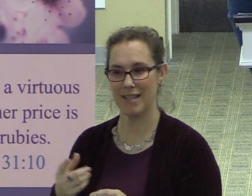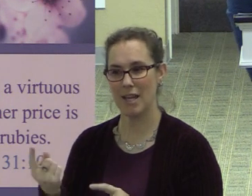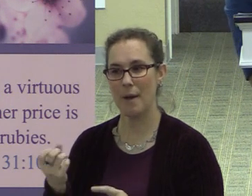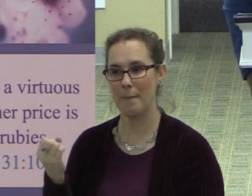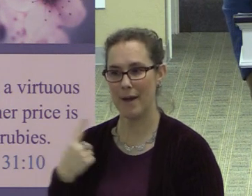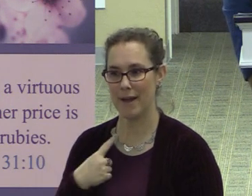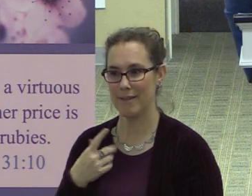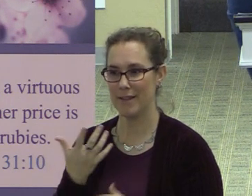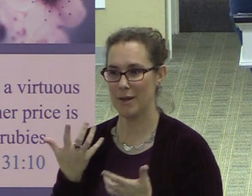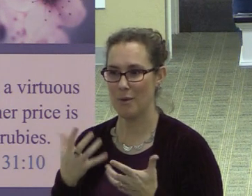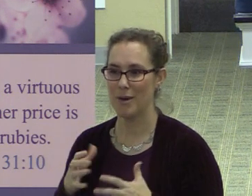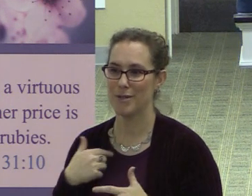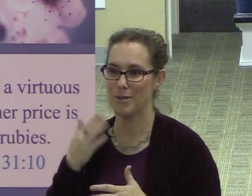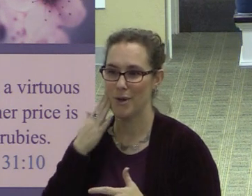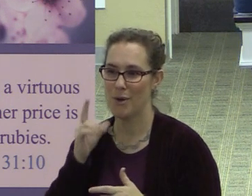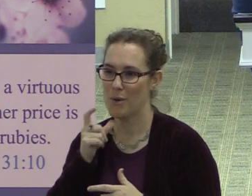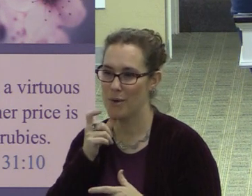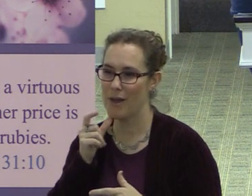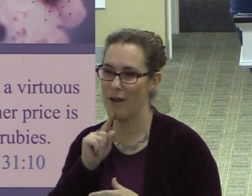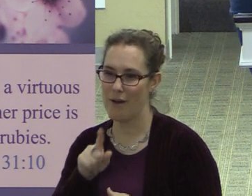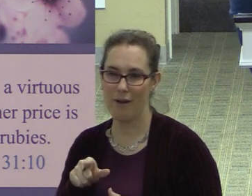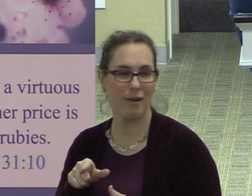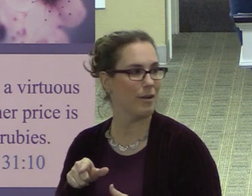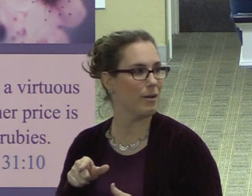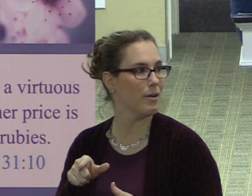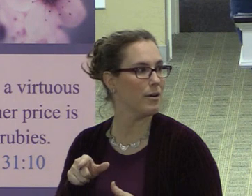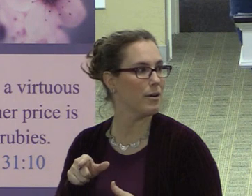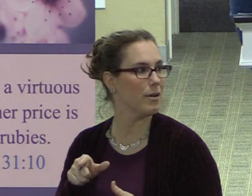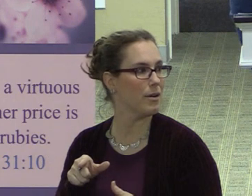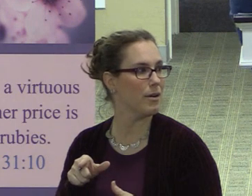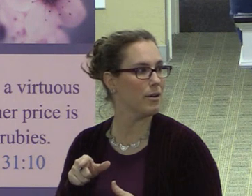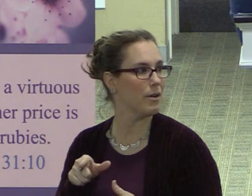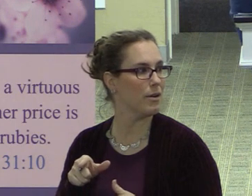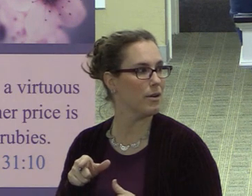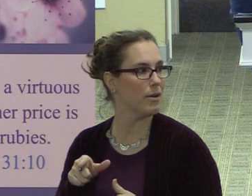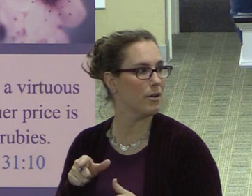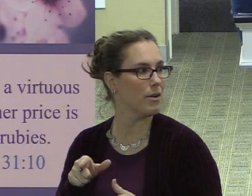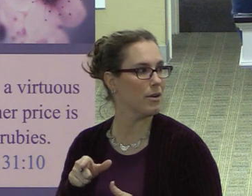certainly don't want to know who they are or anything like that. So I'll leave that information out. No, but